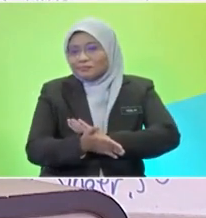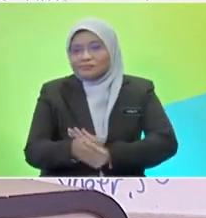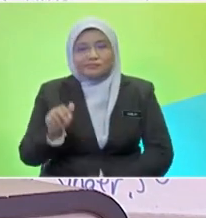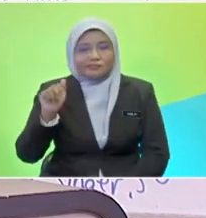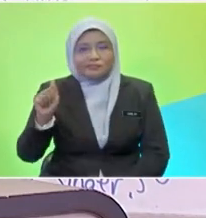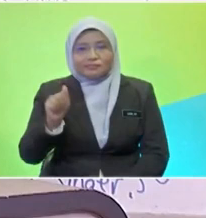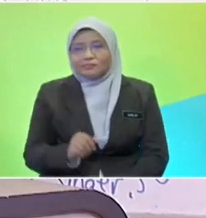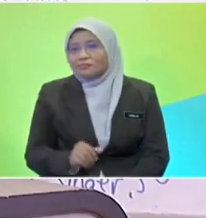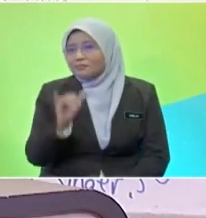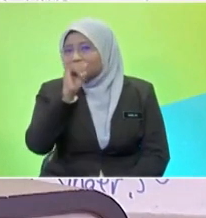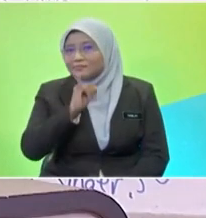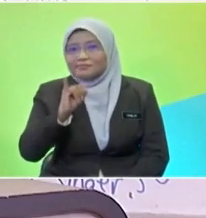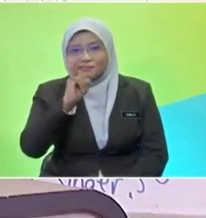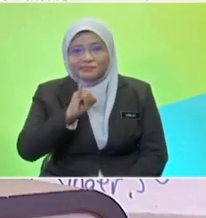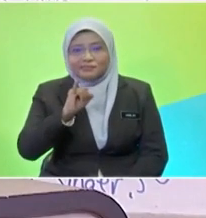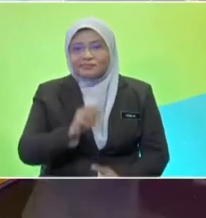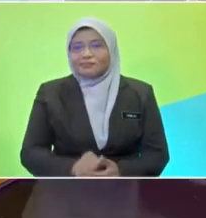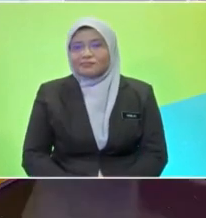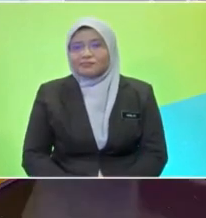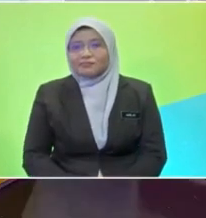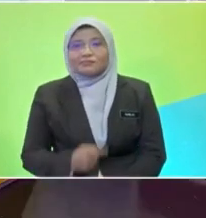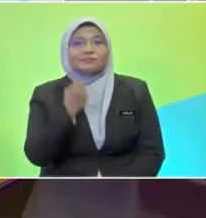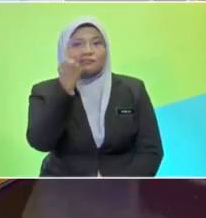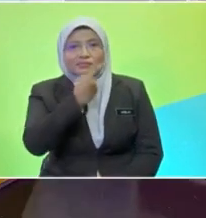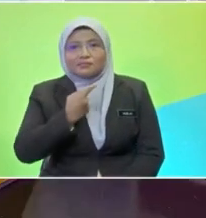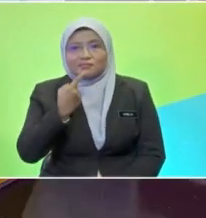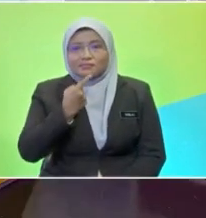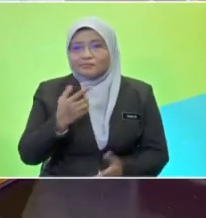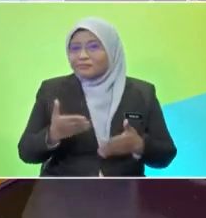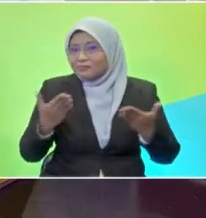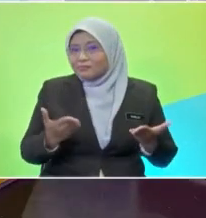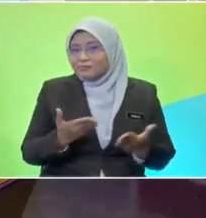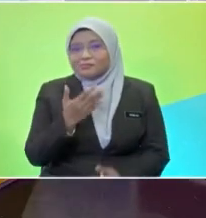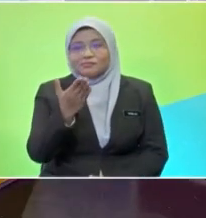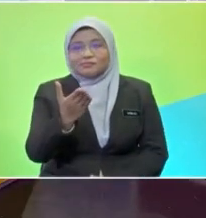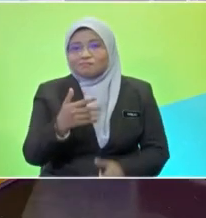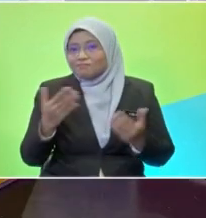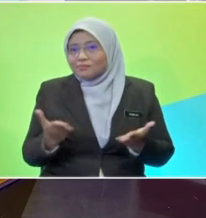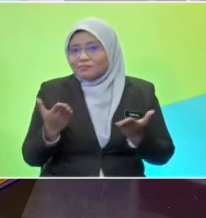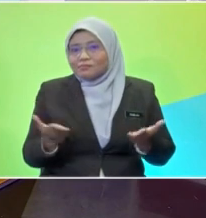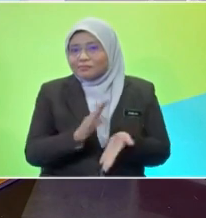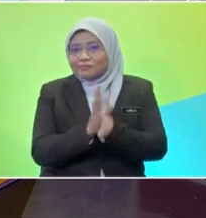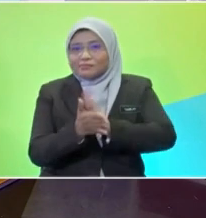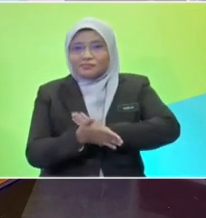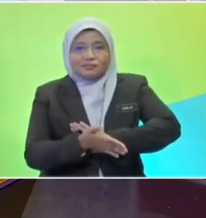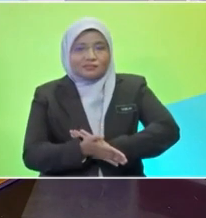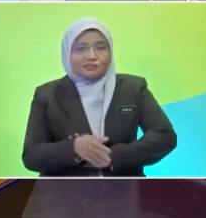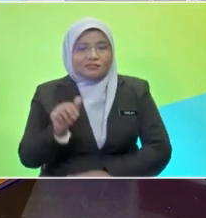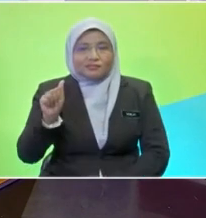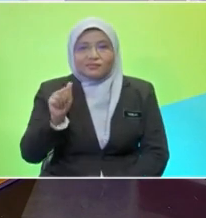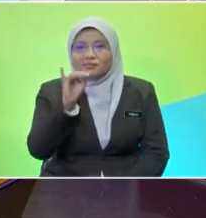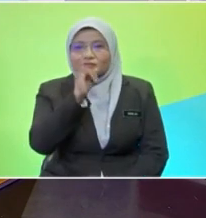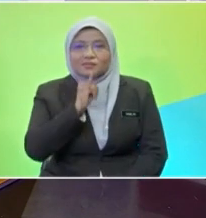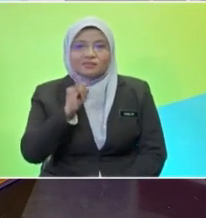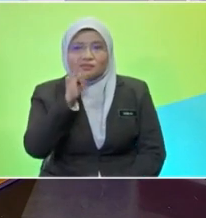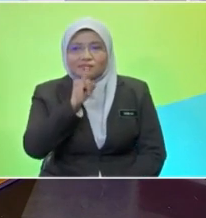Okay? Someone that motivates you, encouraged you to become a singer. Alright. Okay, they are writing now. They are writing. Our